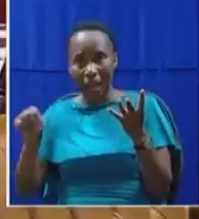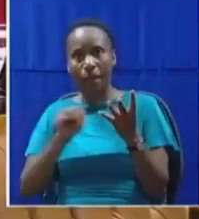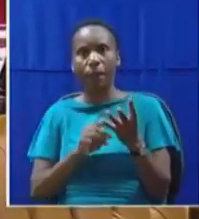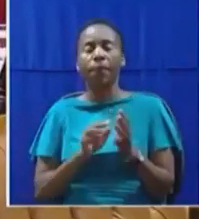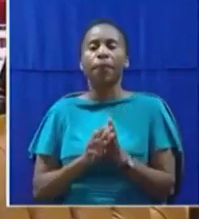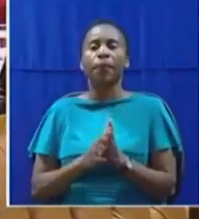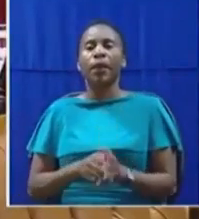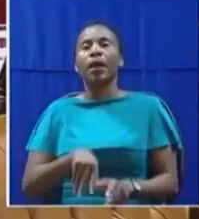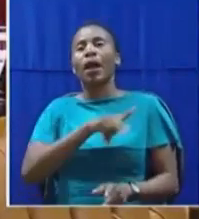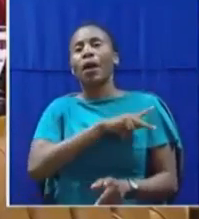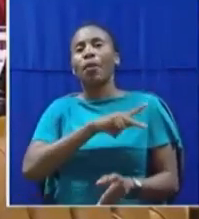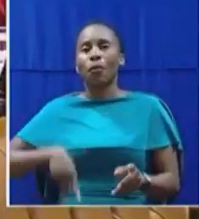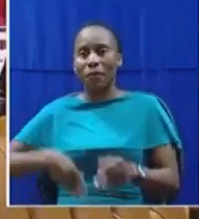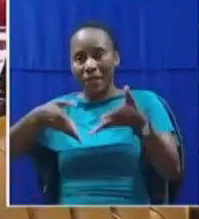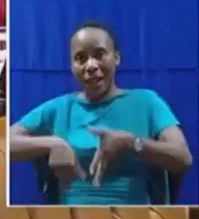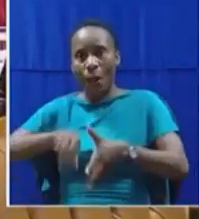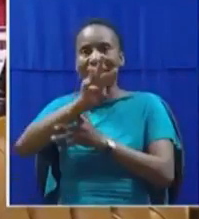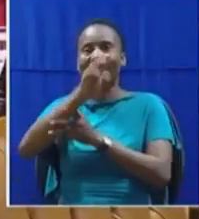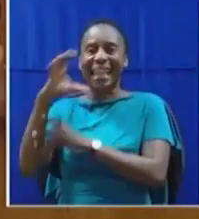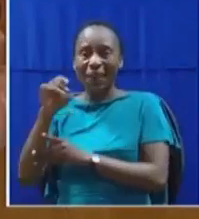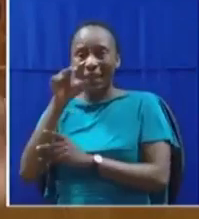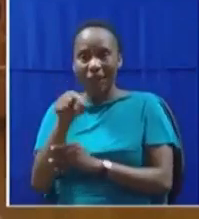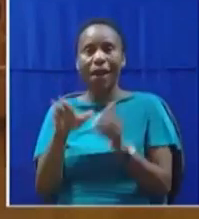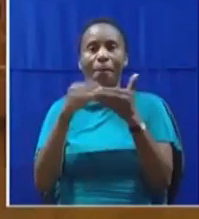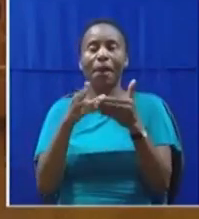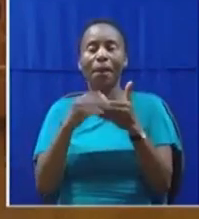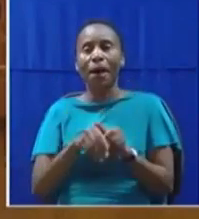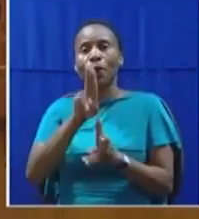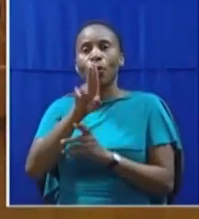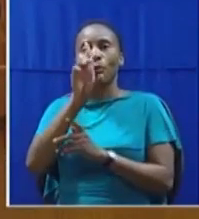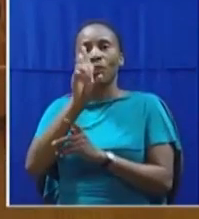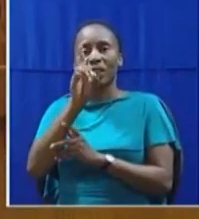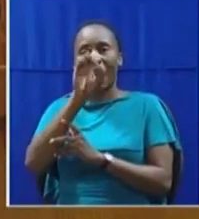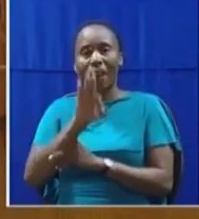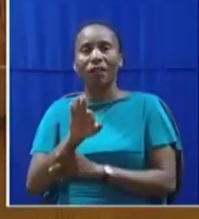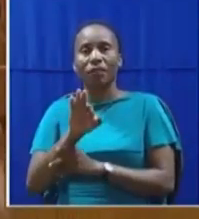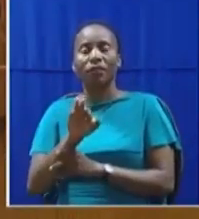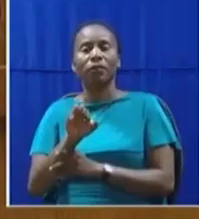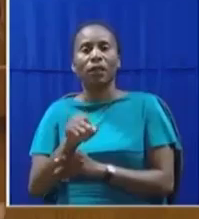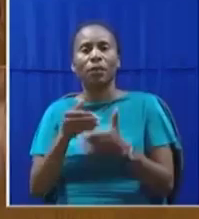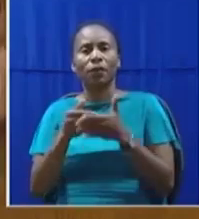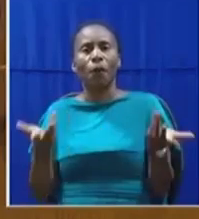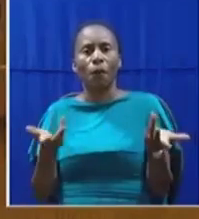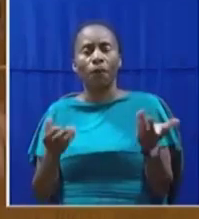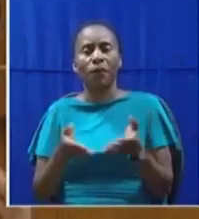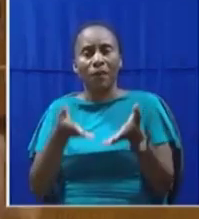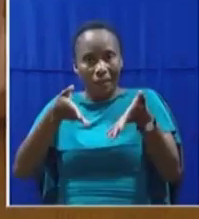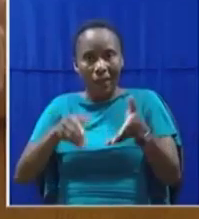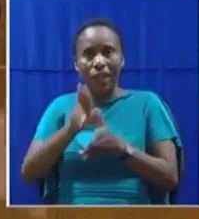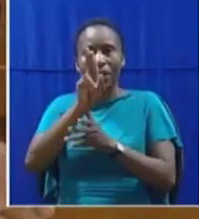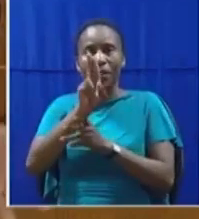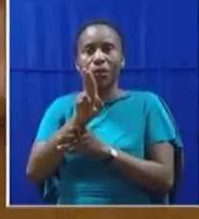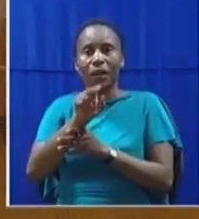Western Cape was the member of the UDF, if I'm not wrong. In the ANC, you find